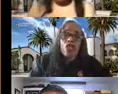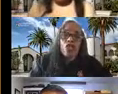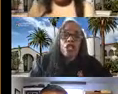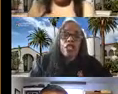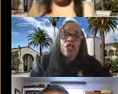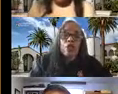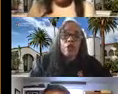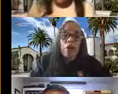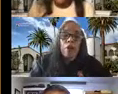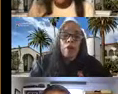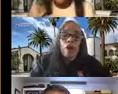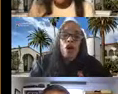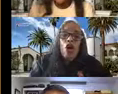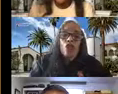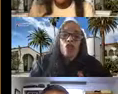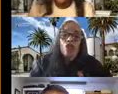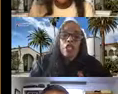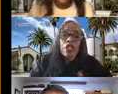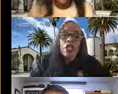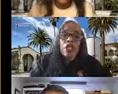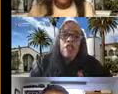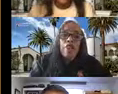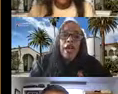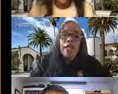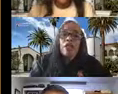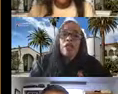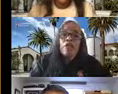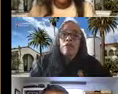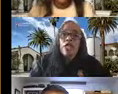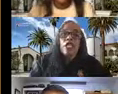to teach our students